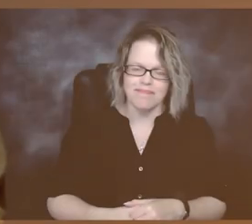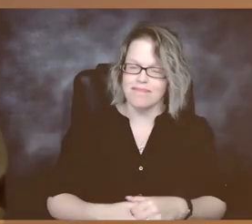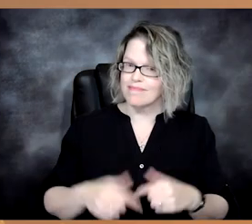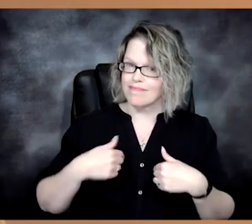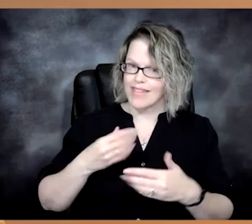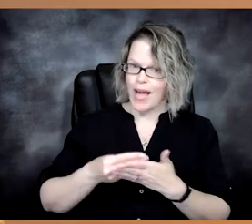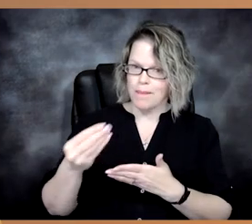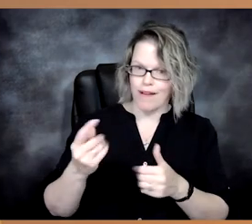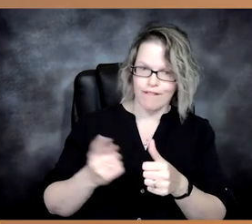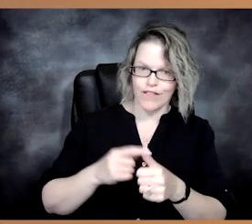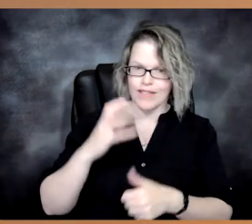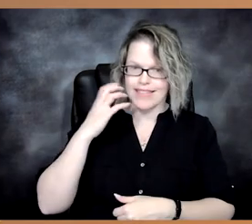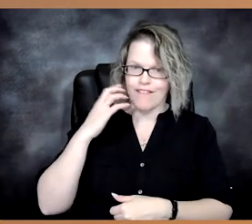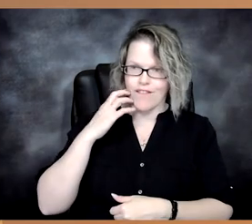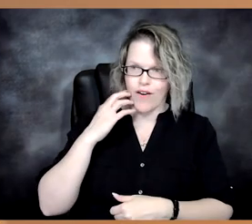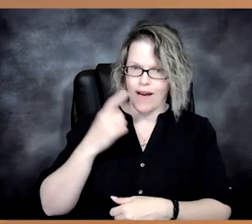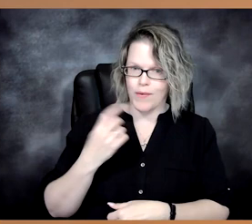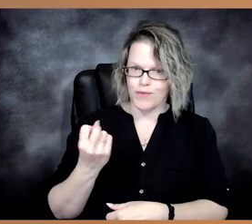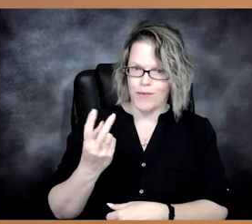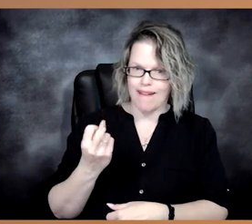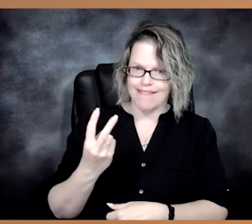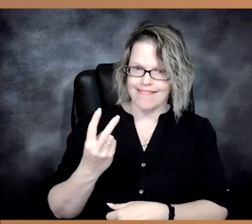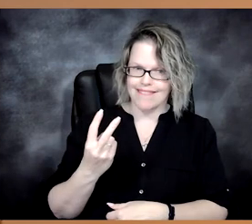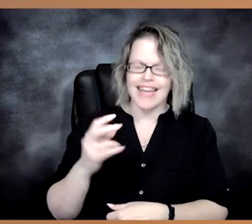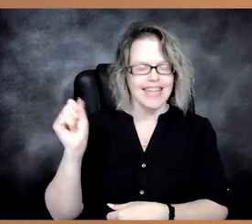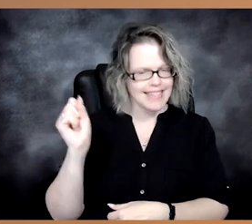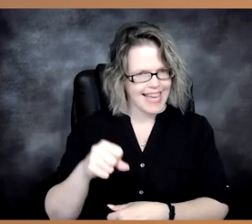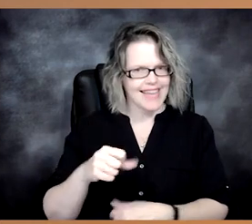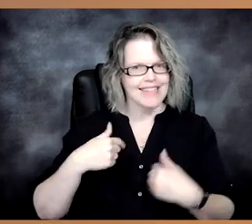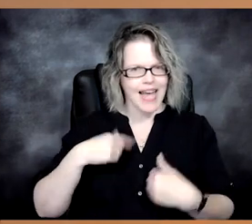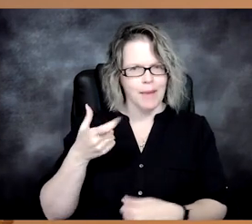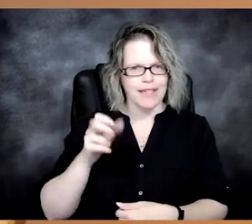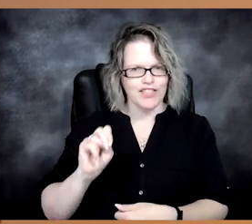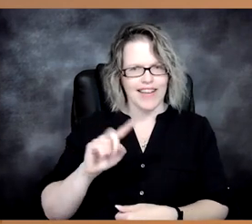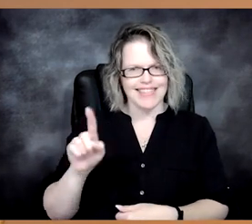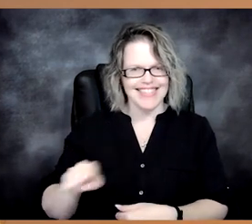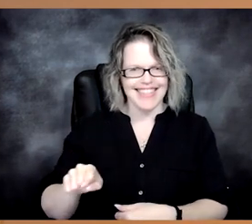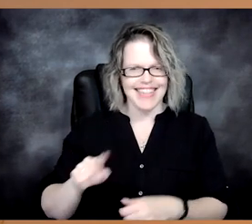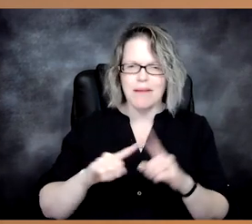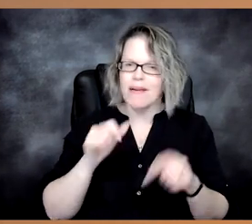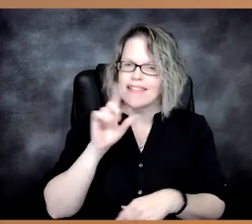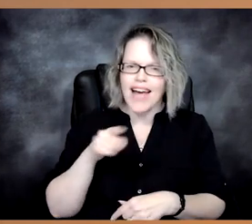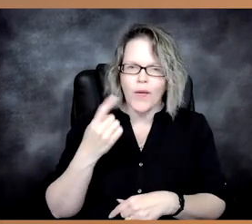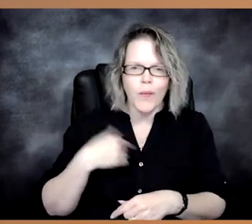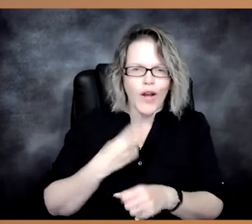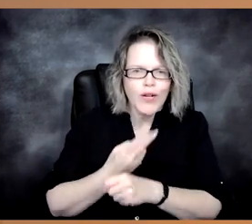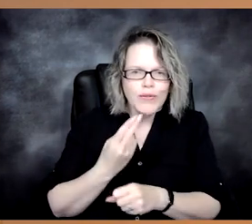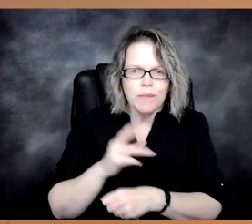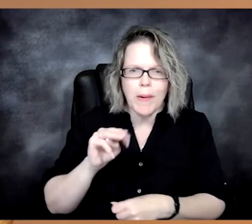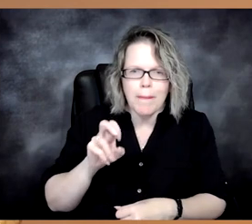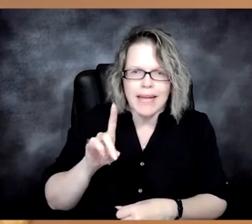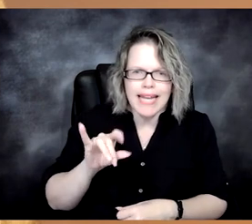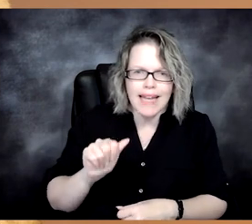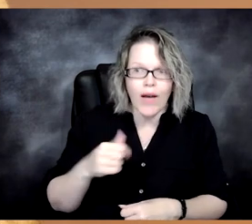I got my first cell phone when I was 12. And yes, I'm Gen Z, but we're not only consumers of media, we